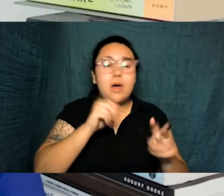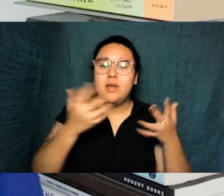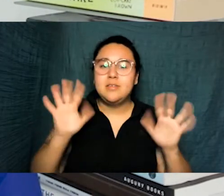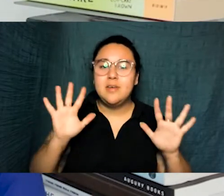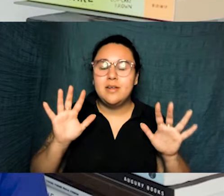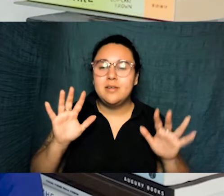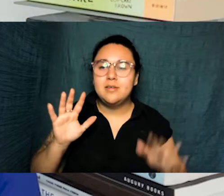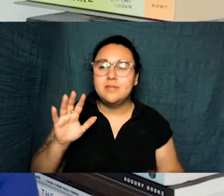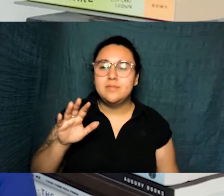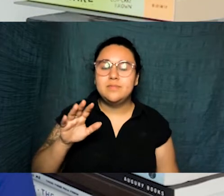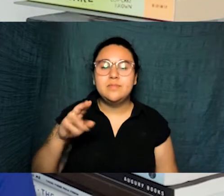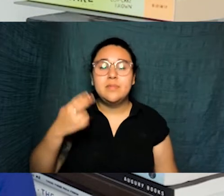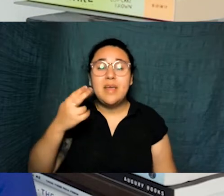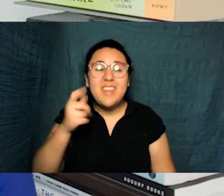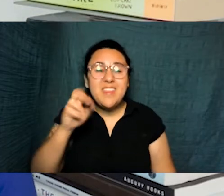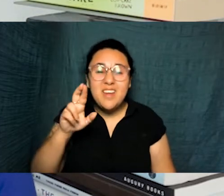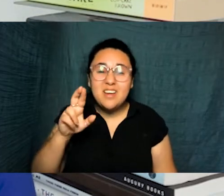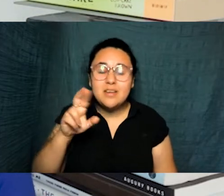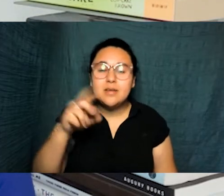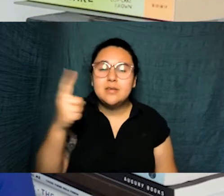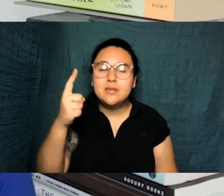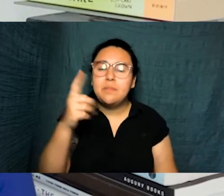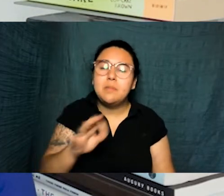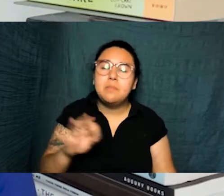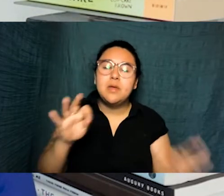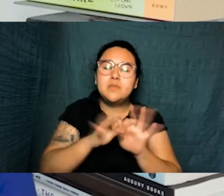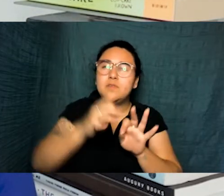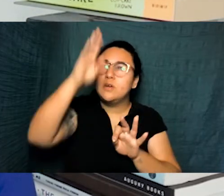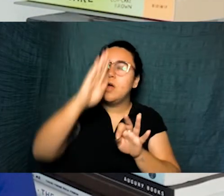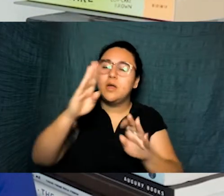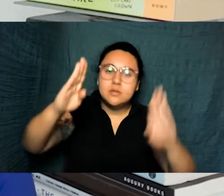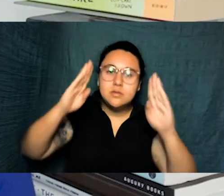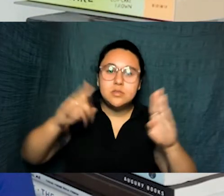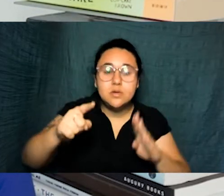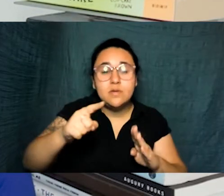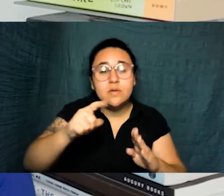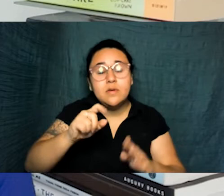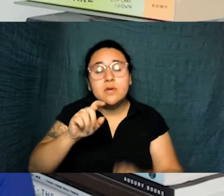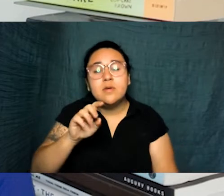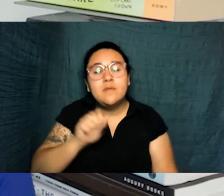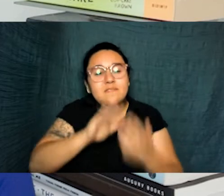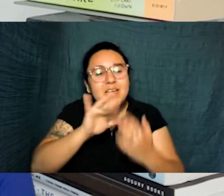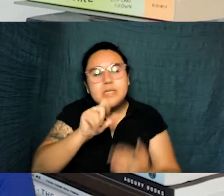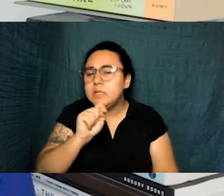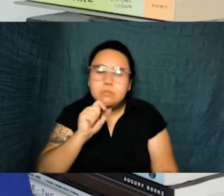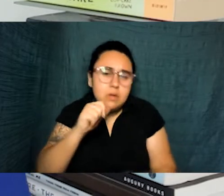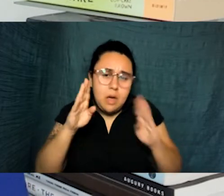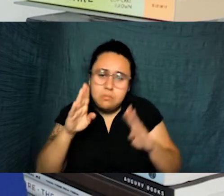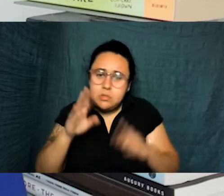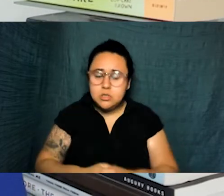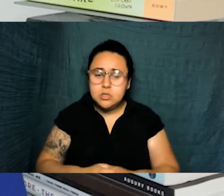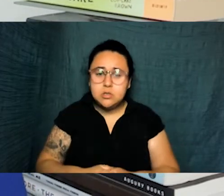Heather, it took something major for God to get your attention. Face it, you wouldn't listen otherwise. A